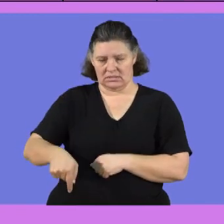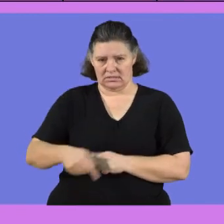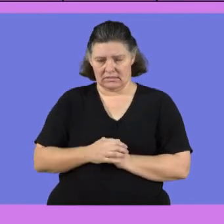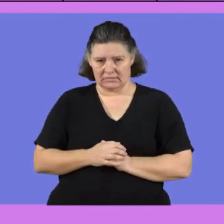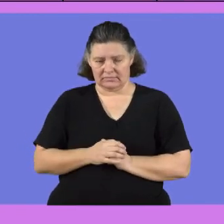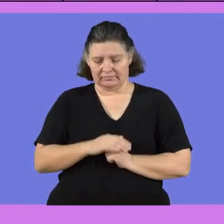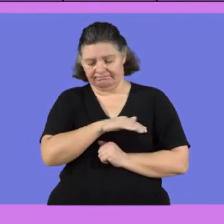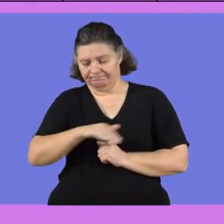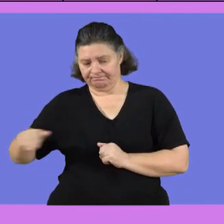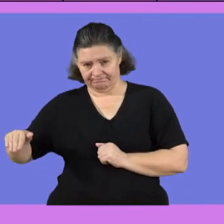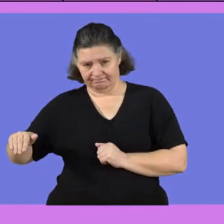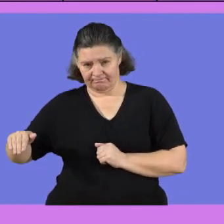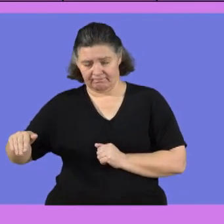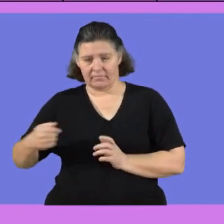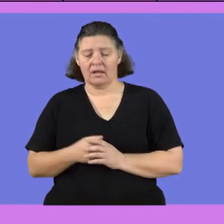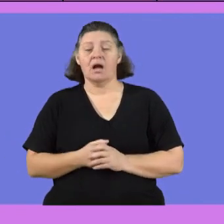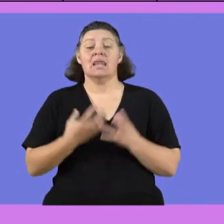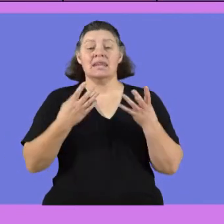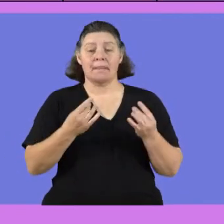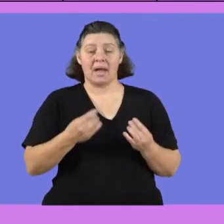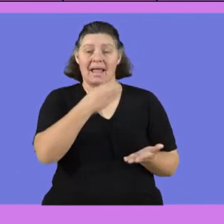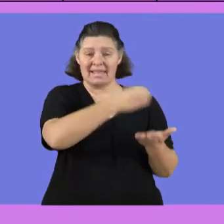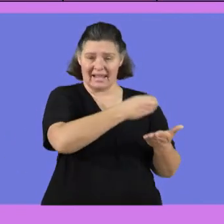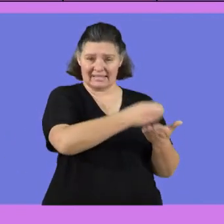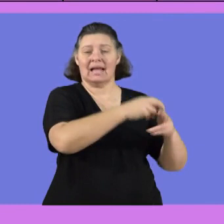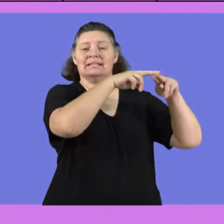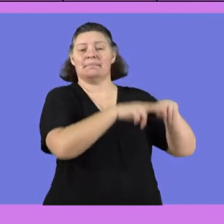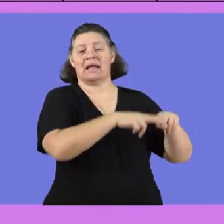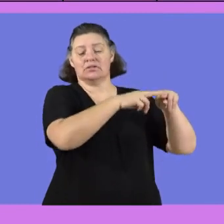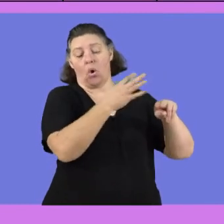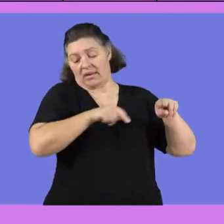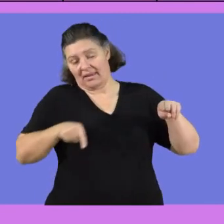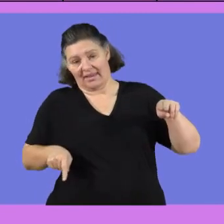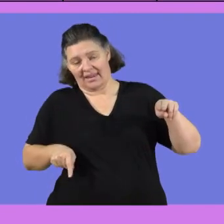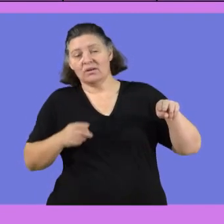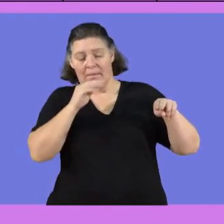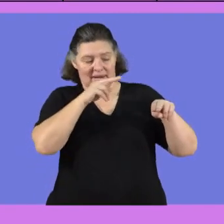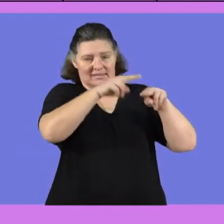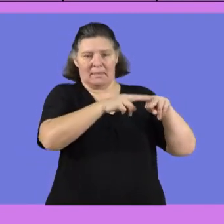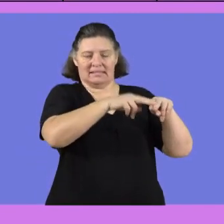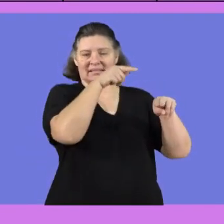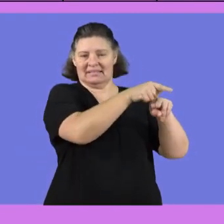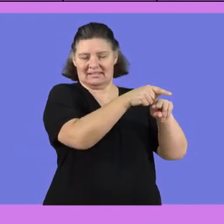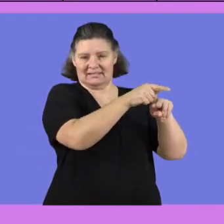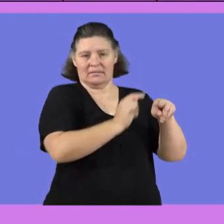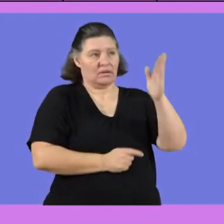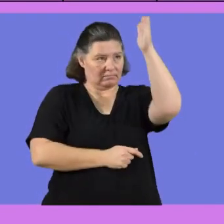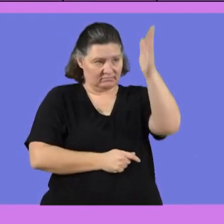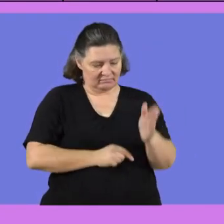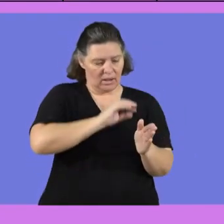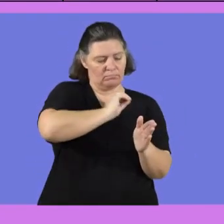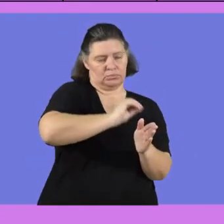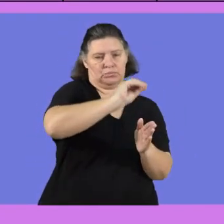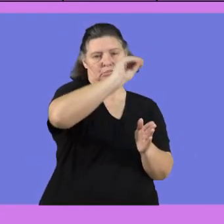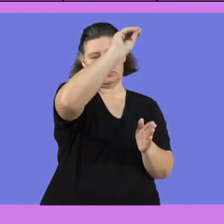be plotted in the horizontal axis. And the number of cans, it is the